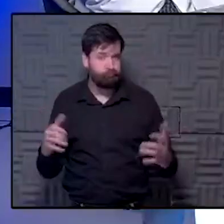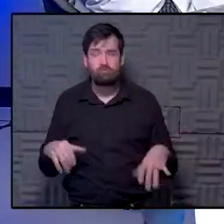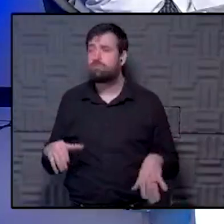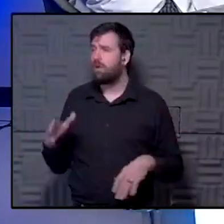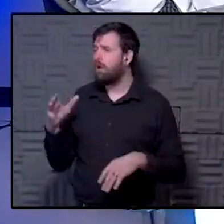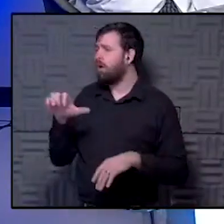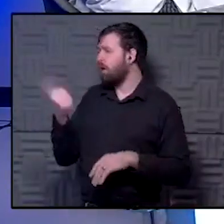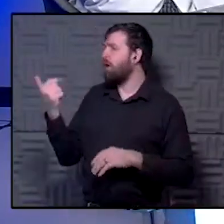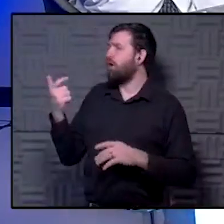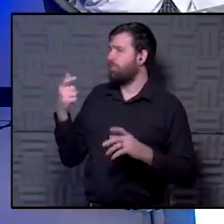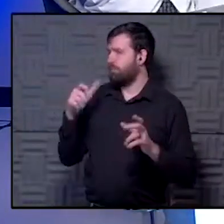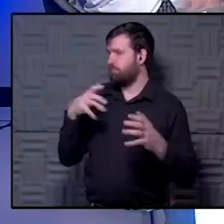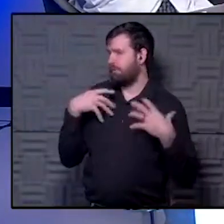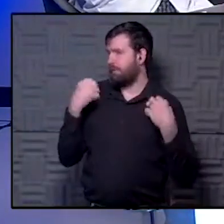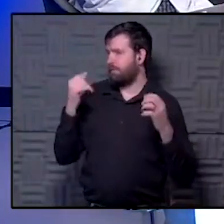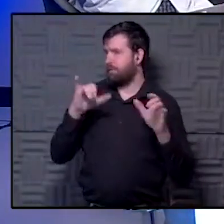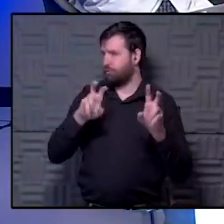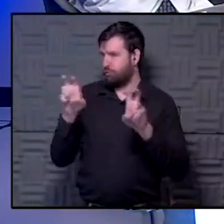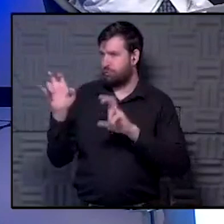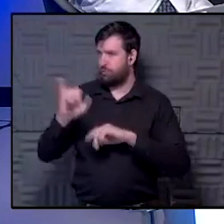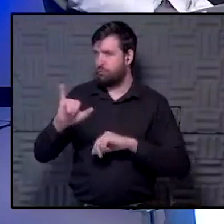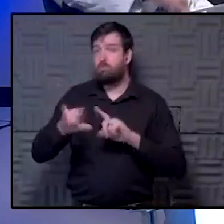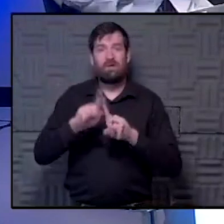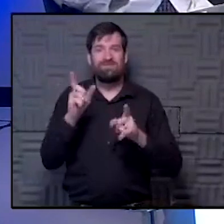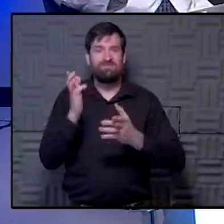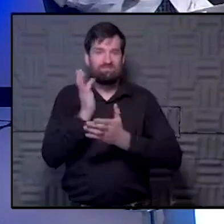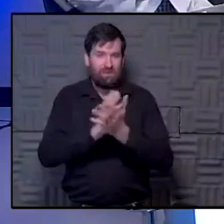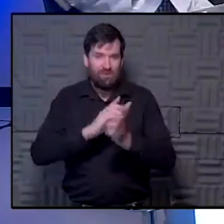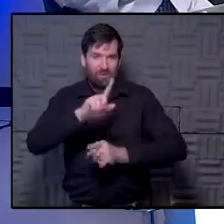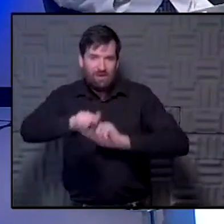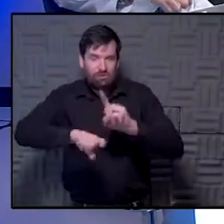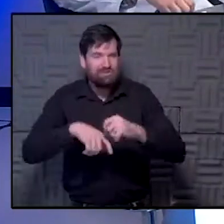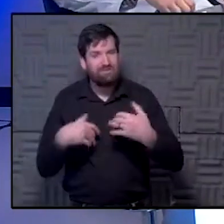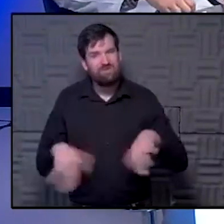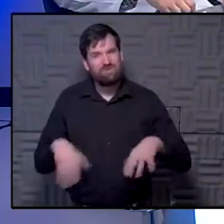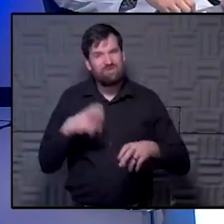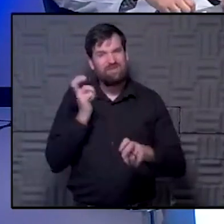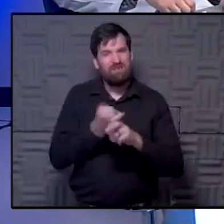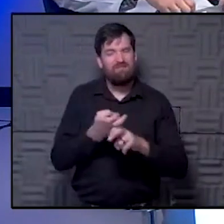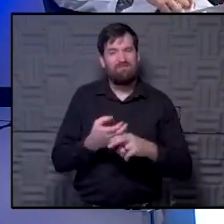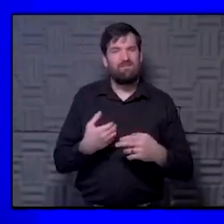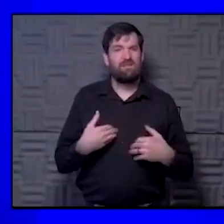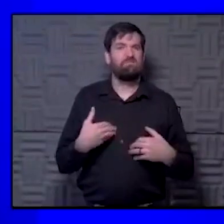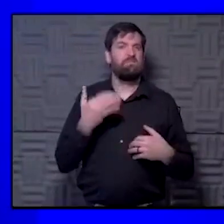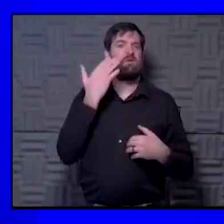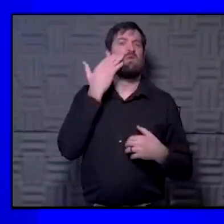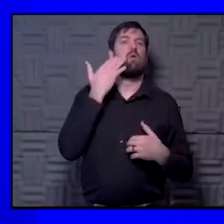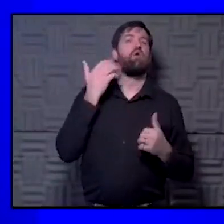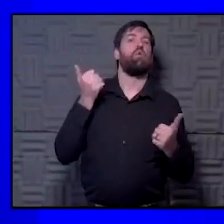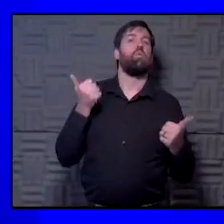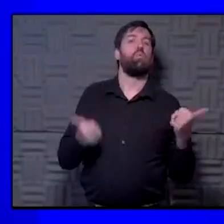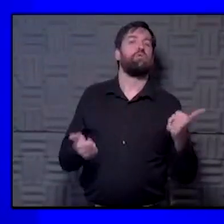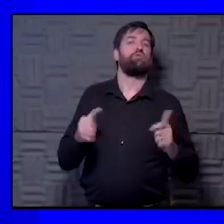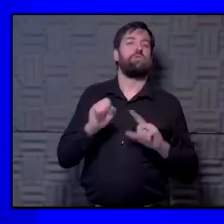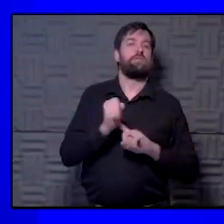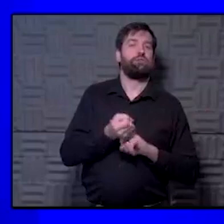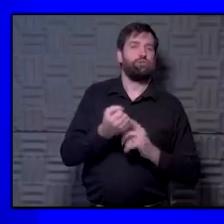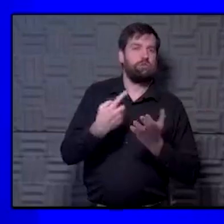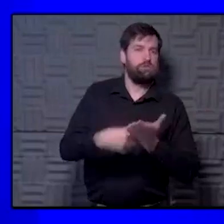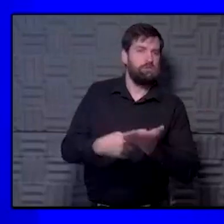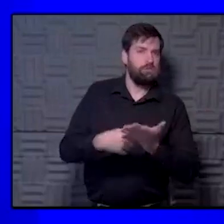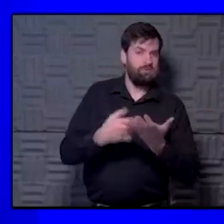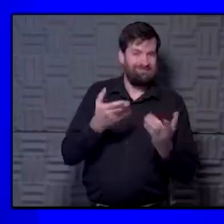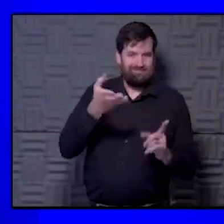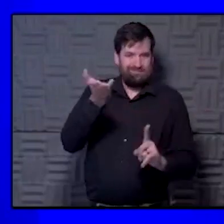other comorbidities that are there, but I mean, that's part of the question, which is a little difficult, right, is we don't know which underlying conditions we're talking about in